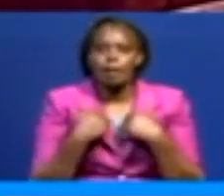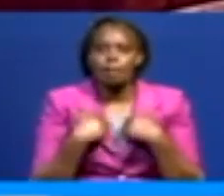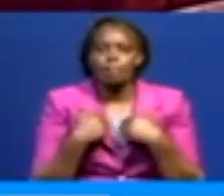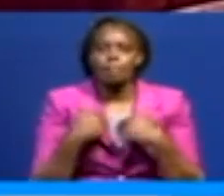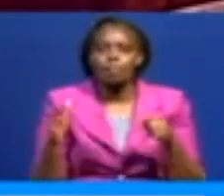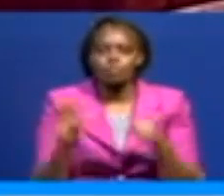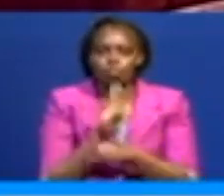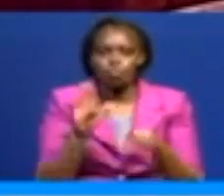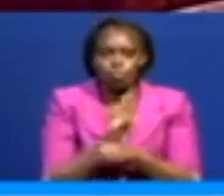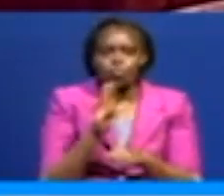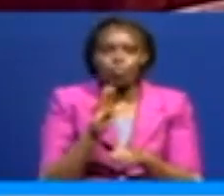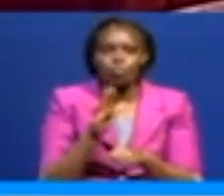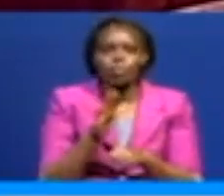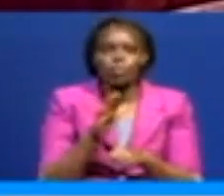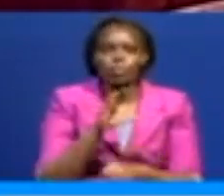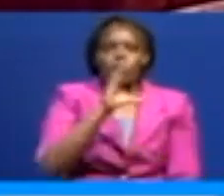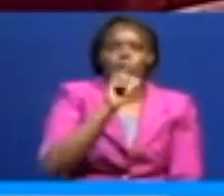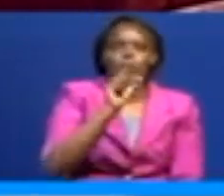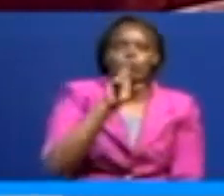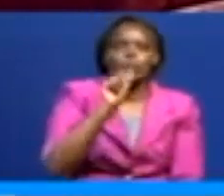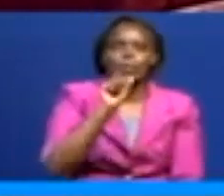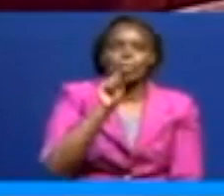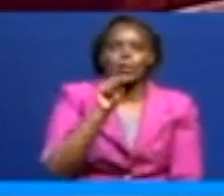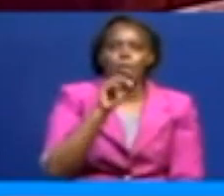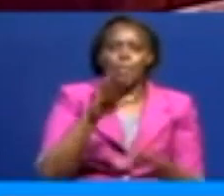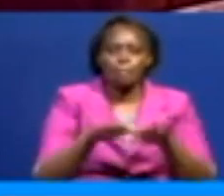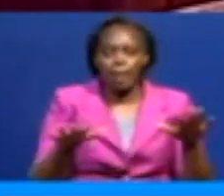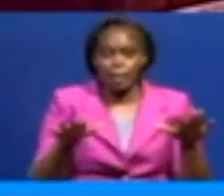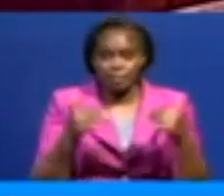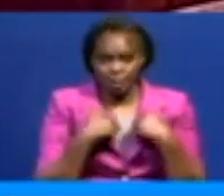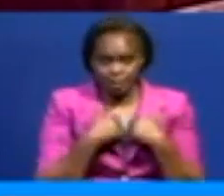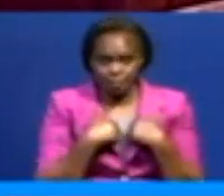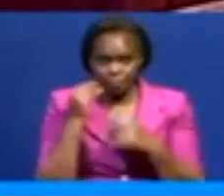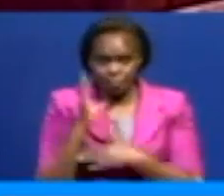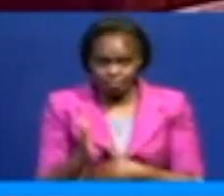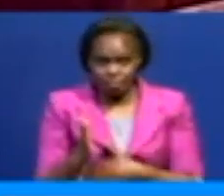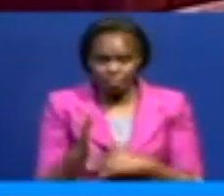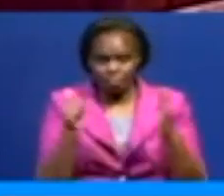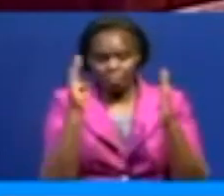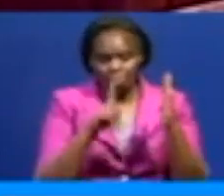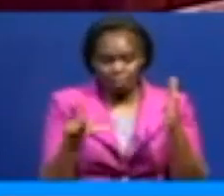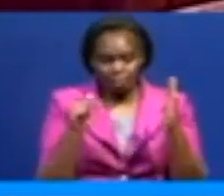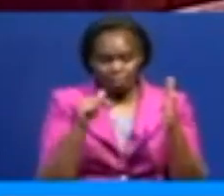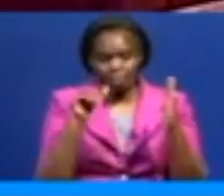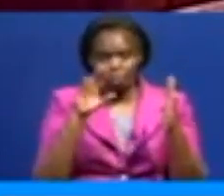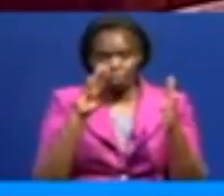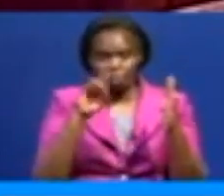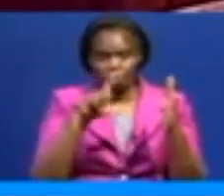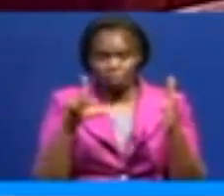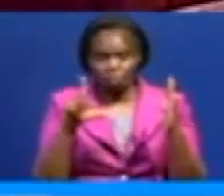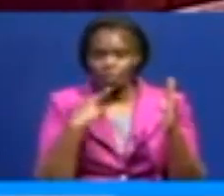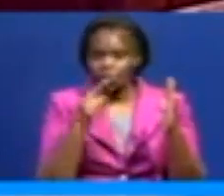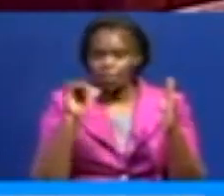to formally enter in the carbon market. The Speaker, going to the bill, I